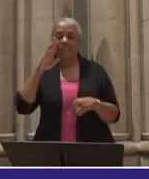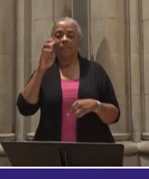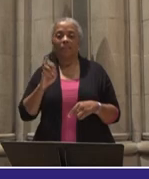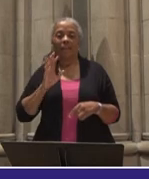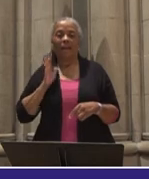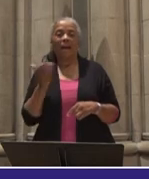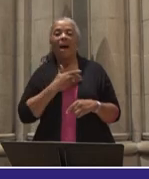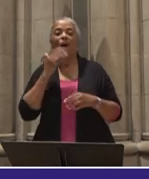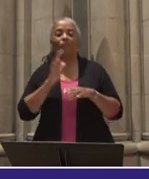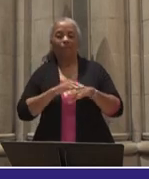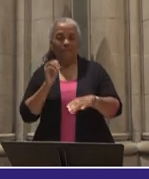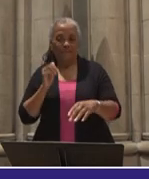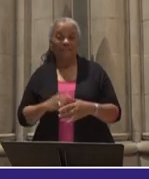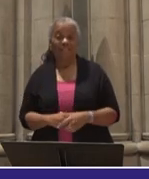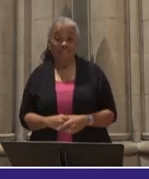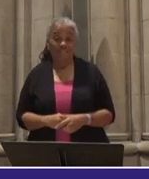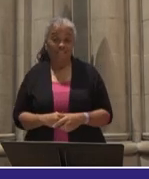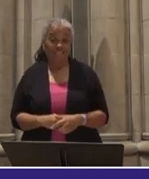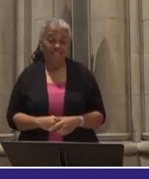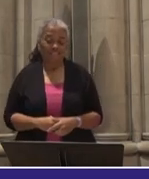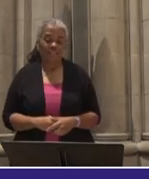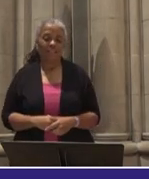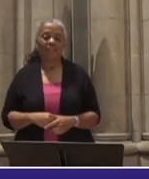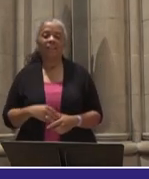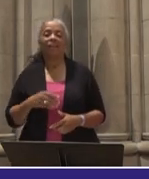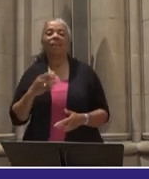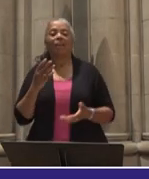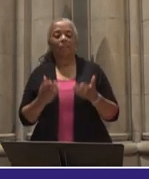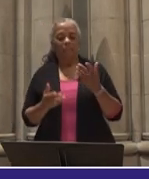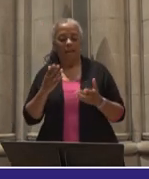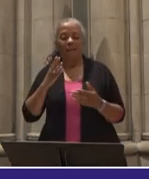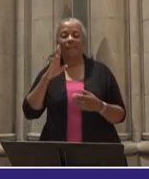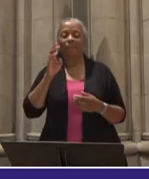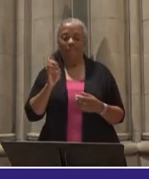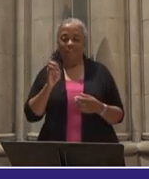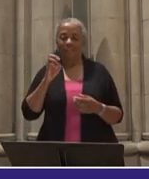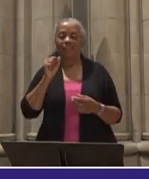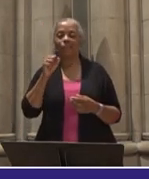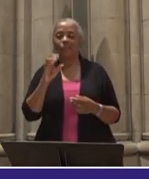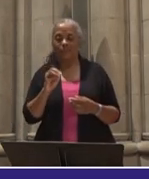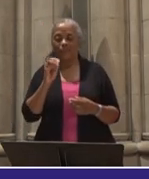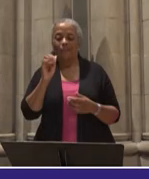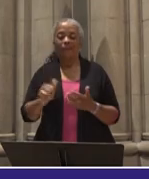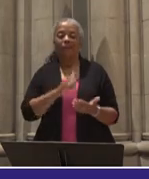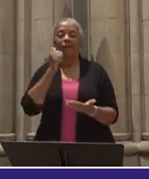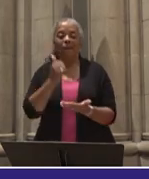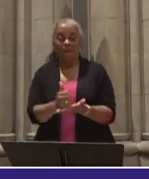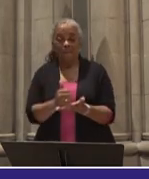our call. May it be so. Amen.